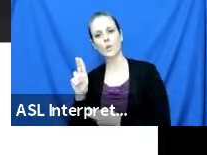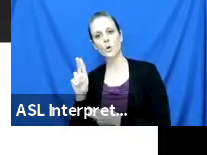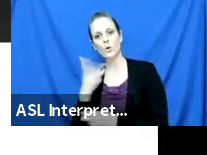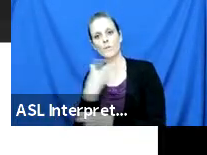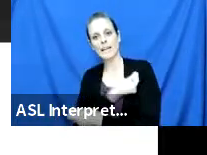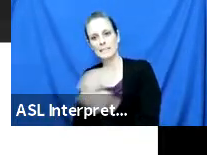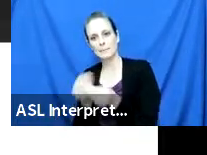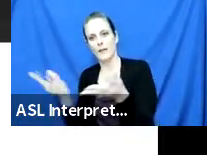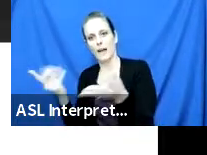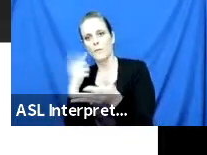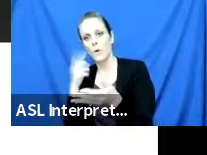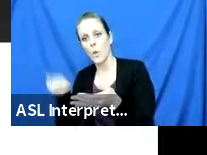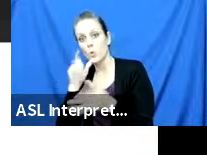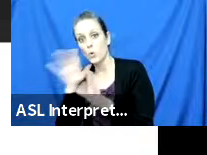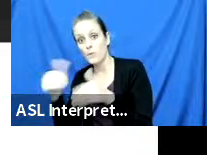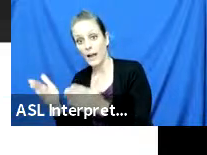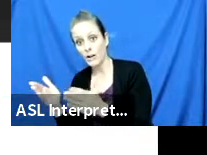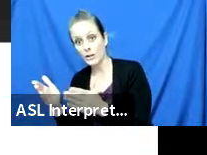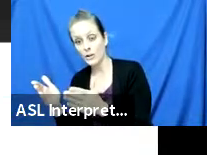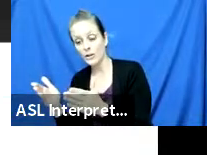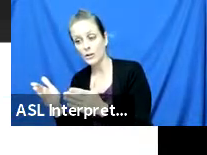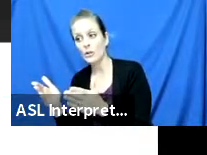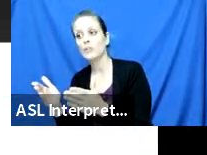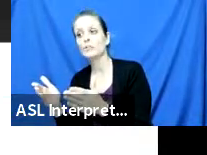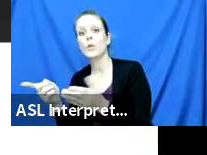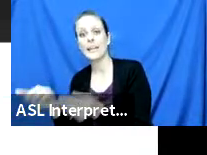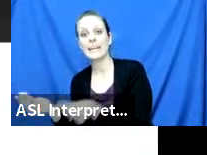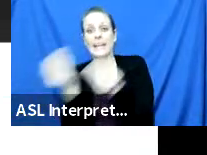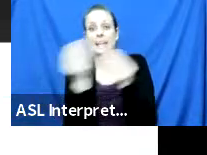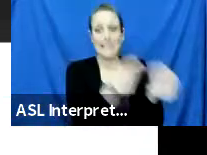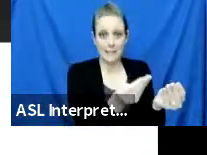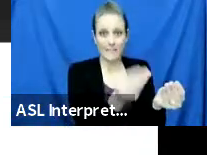can co-administer flu vaccine with a COVID vaccine.